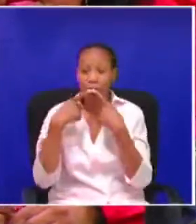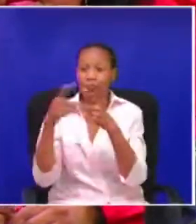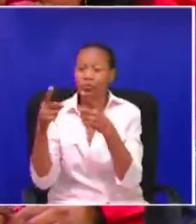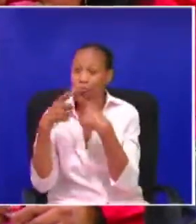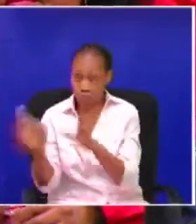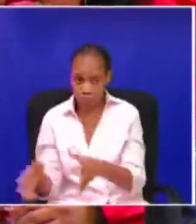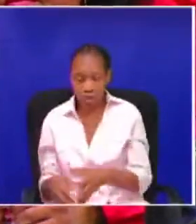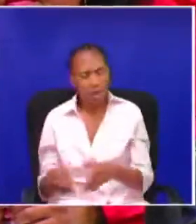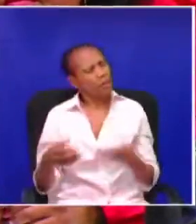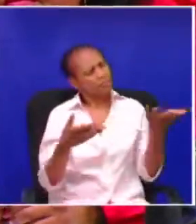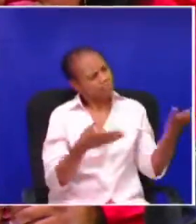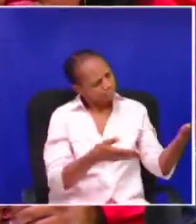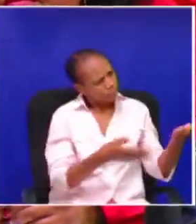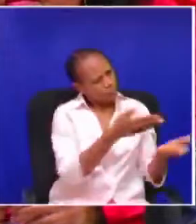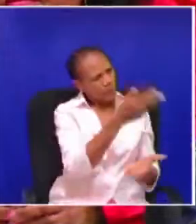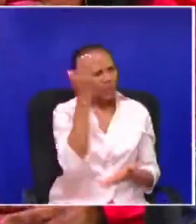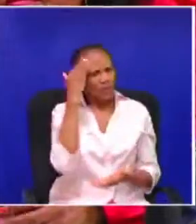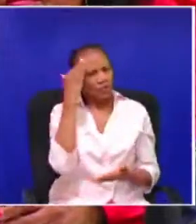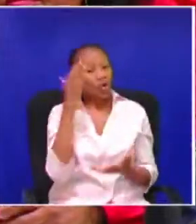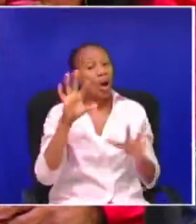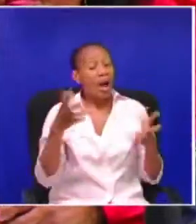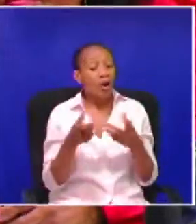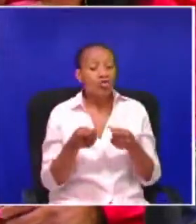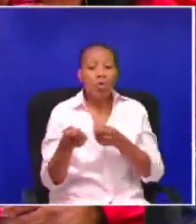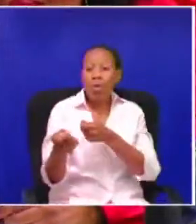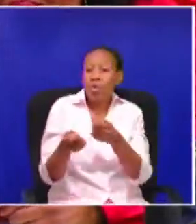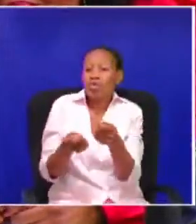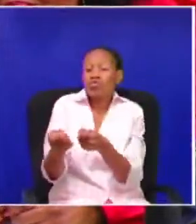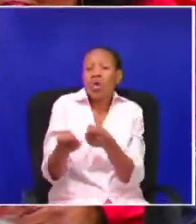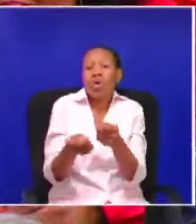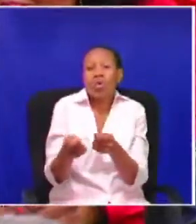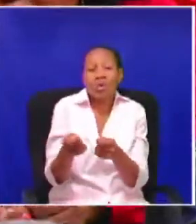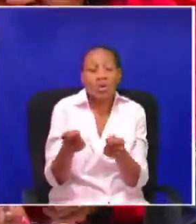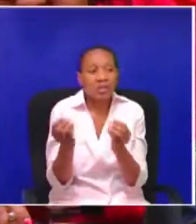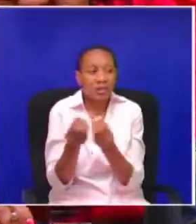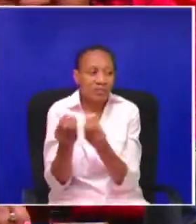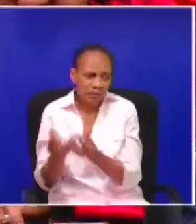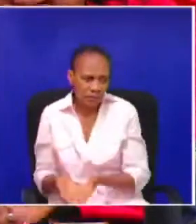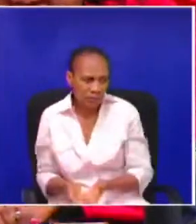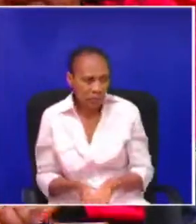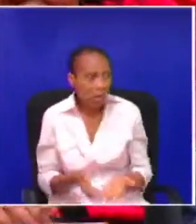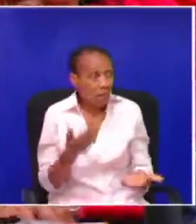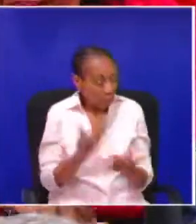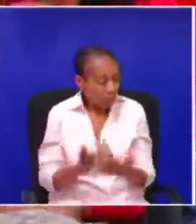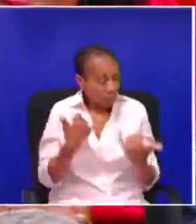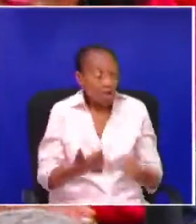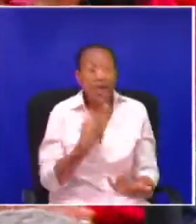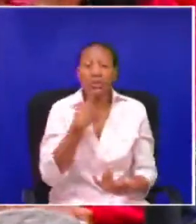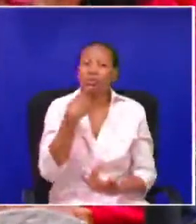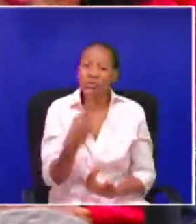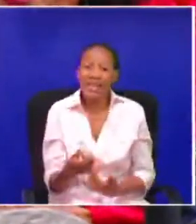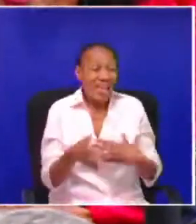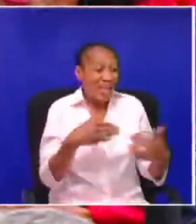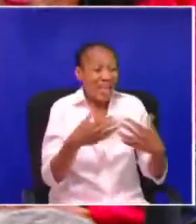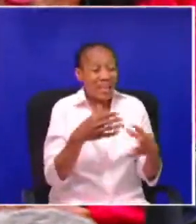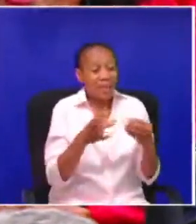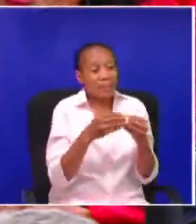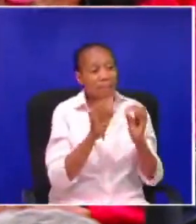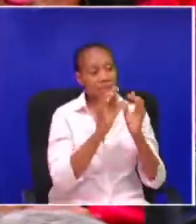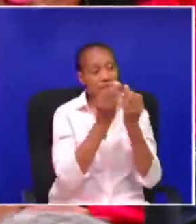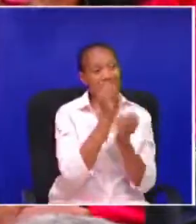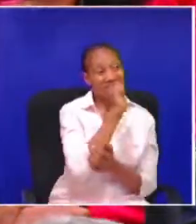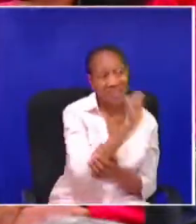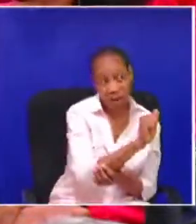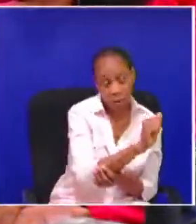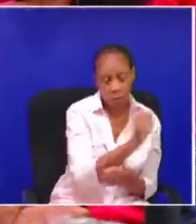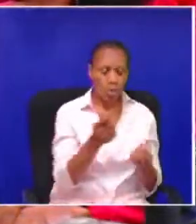who knows how to pull strings. Can you state whether you, any member of your family, or